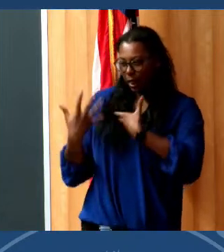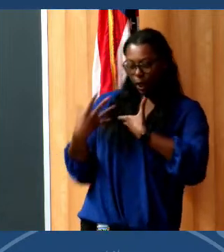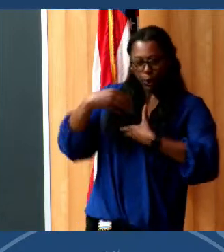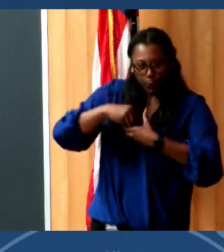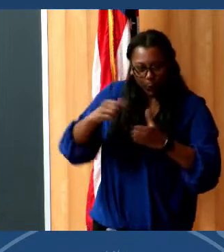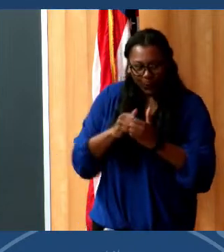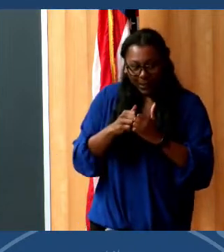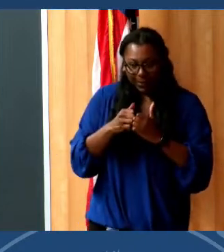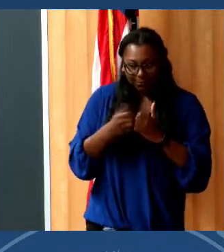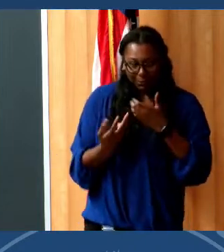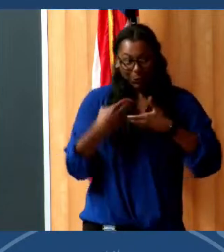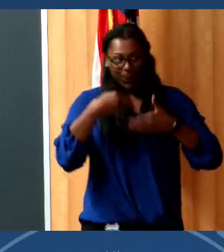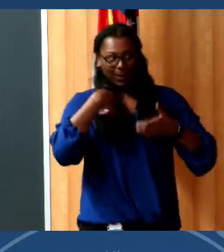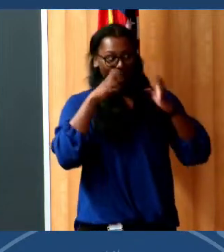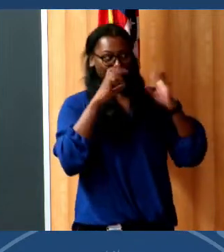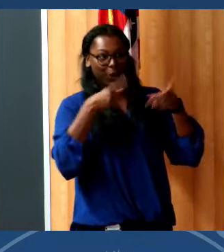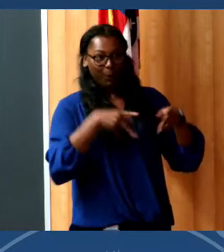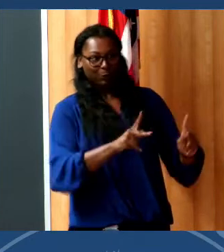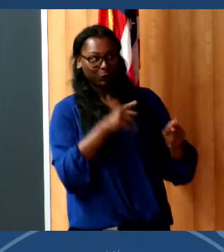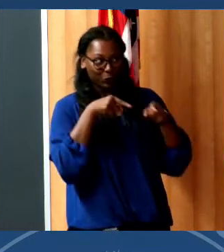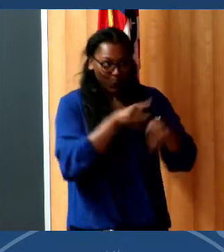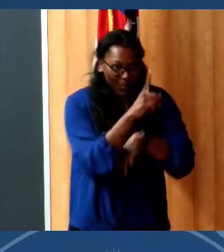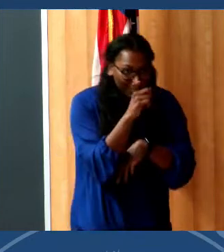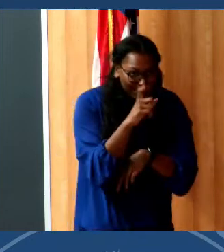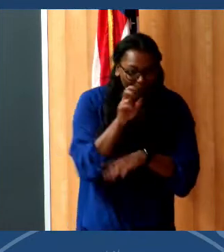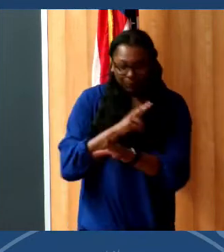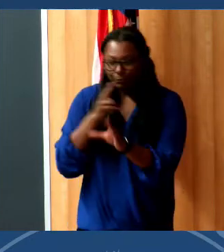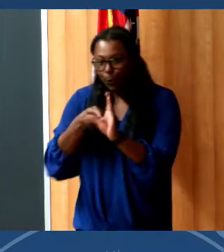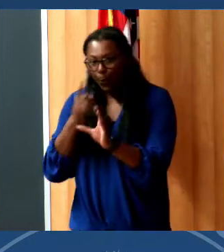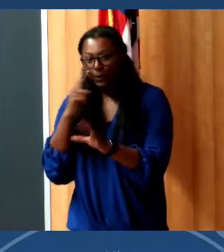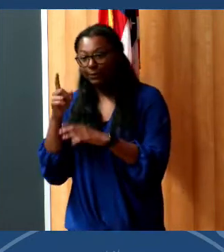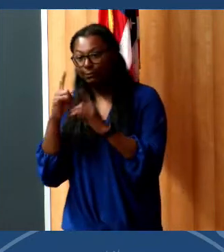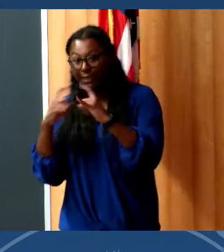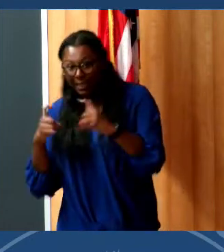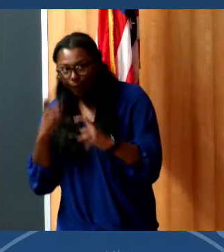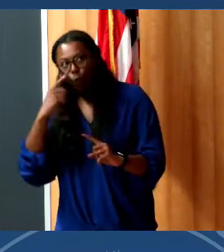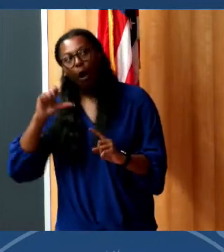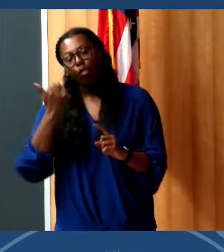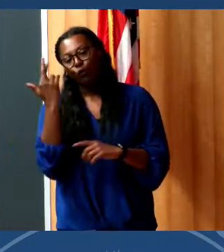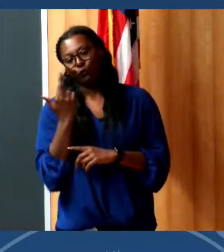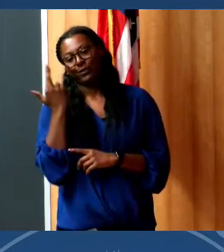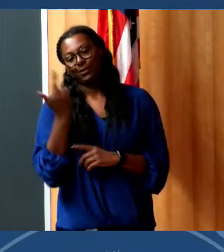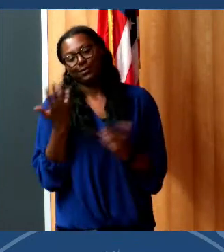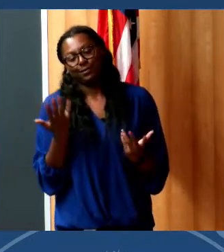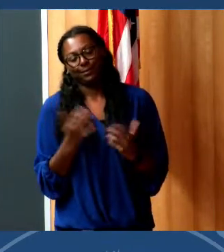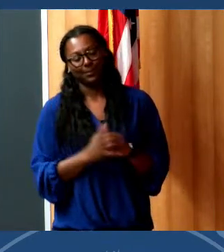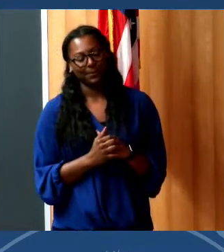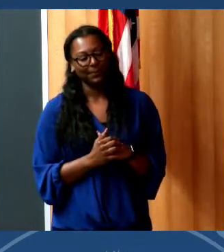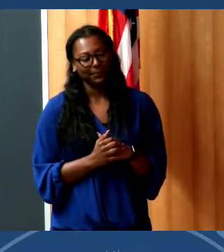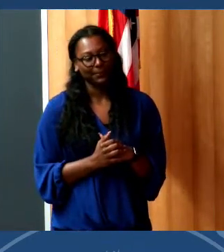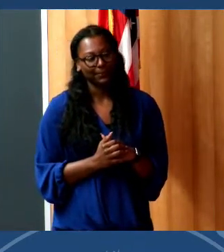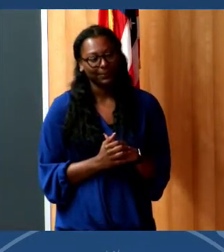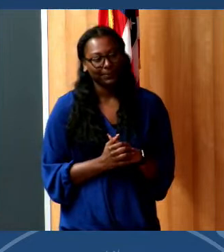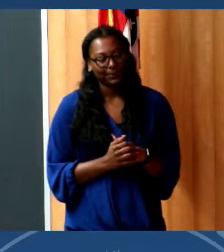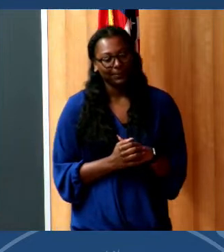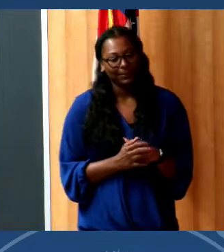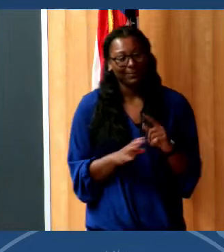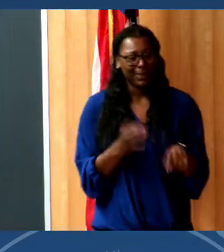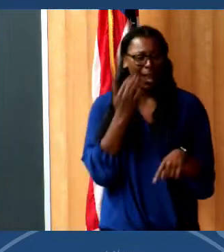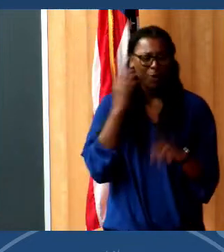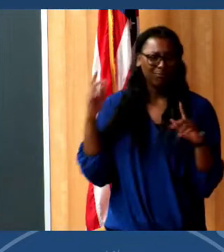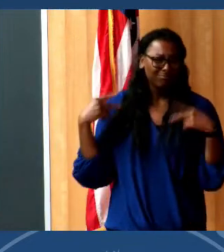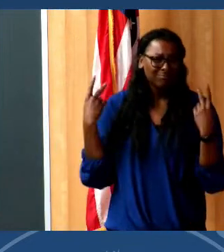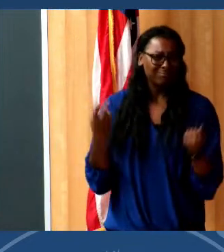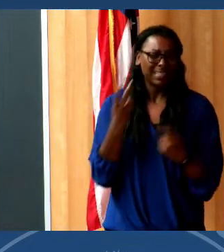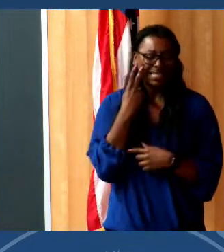educational opportunities by getting to camp for other reasons. But we've seen with the